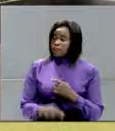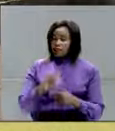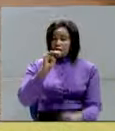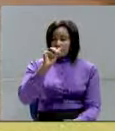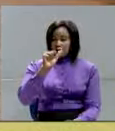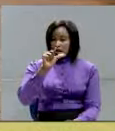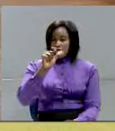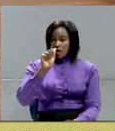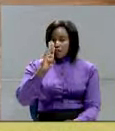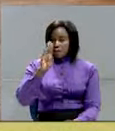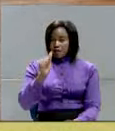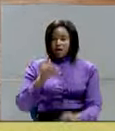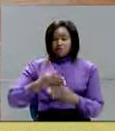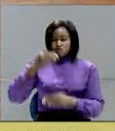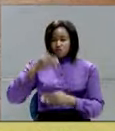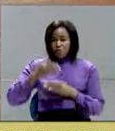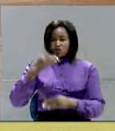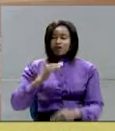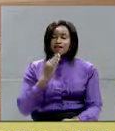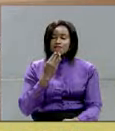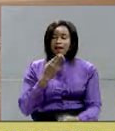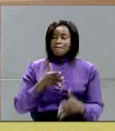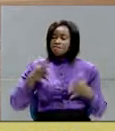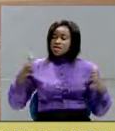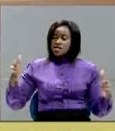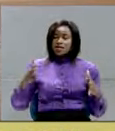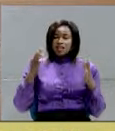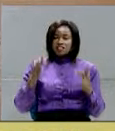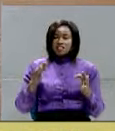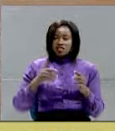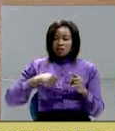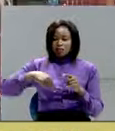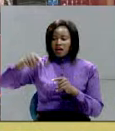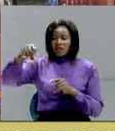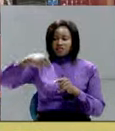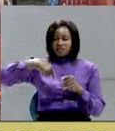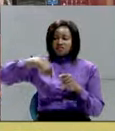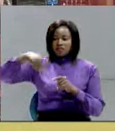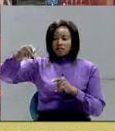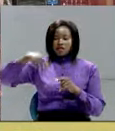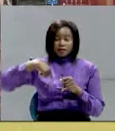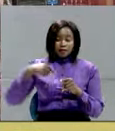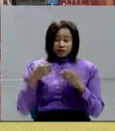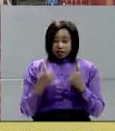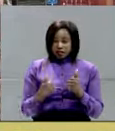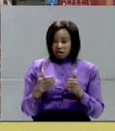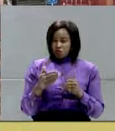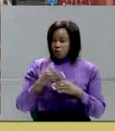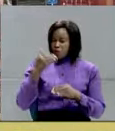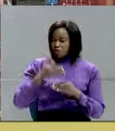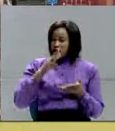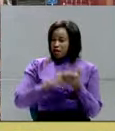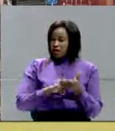Uganda is the biggest entry point of cargo destined for the country and through the country. On average, the border post clears at